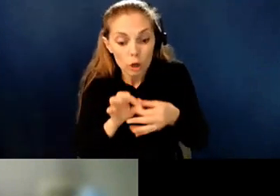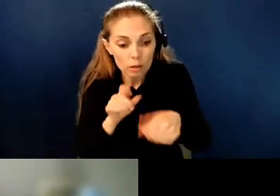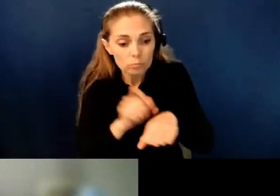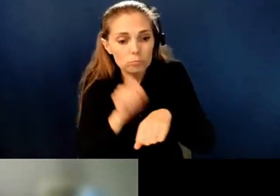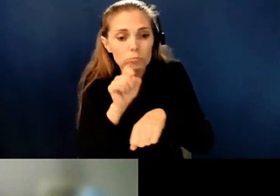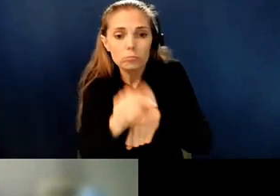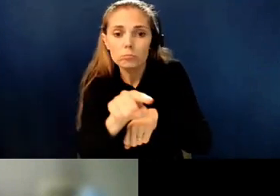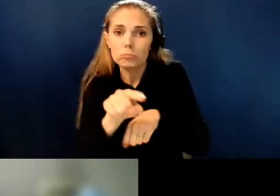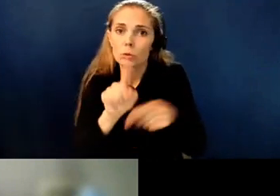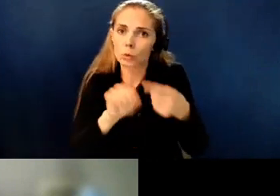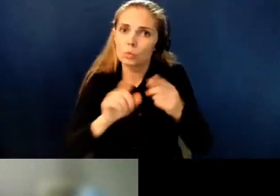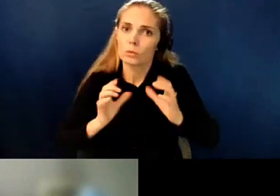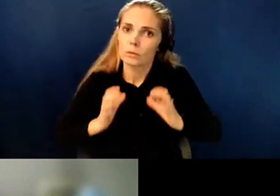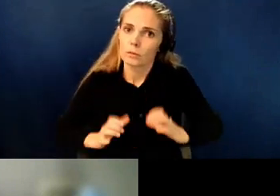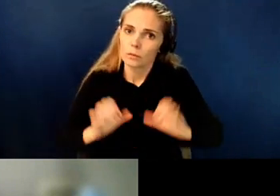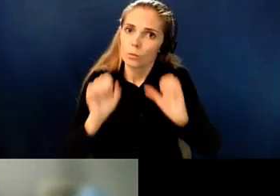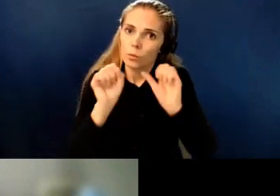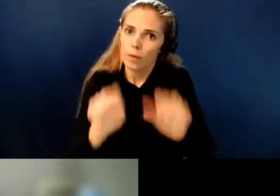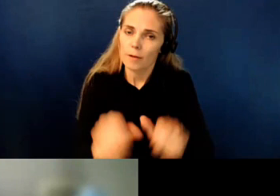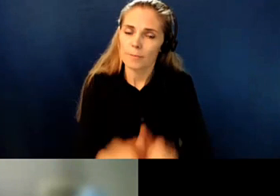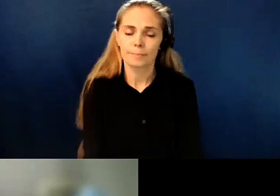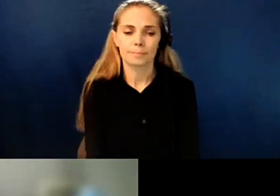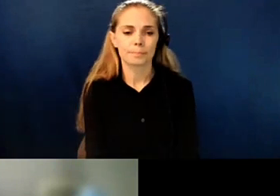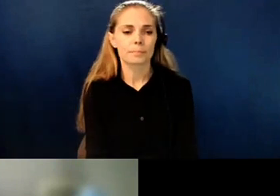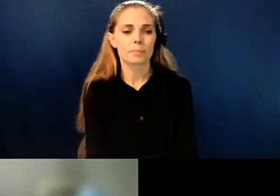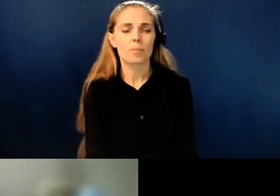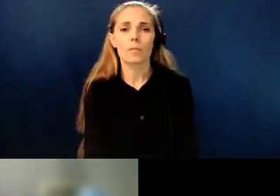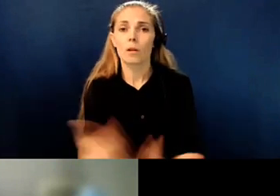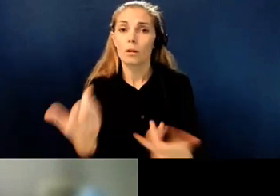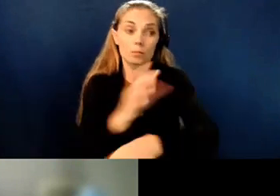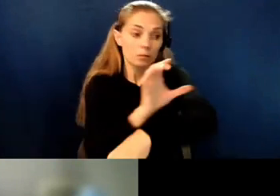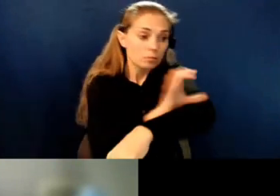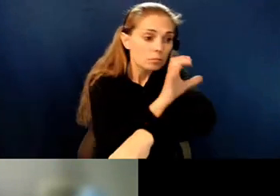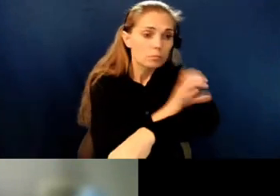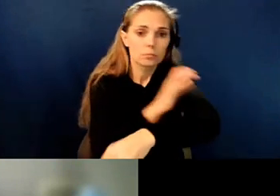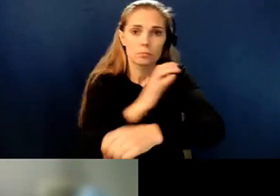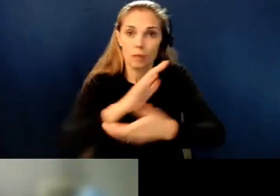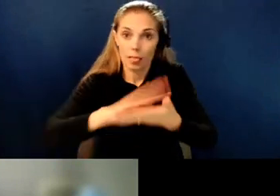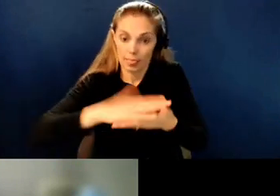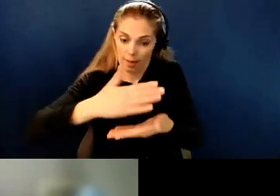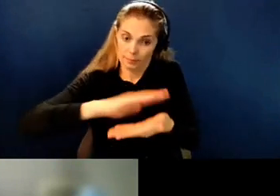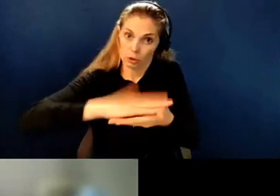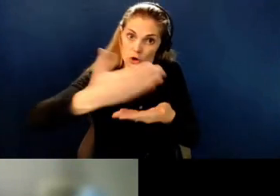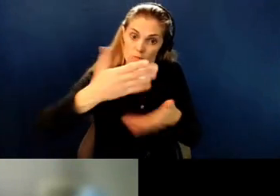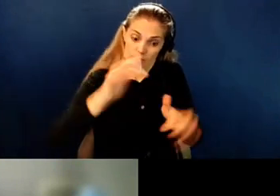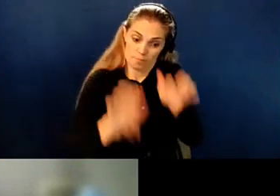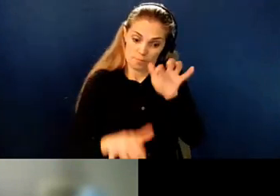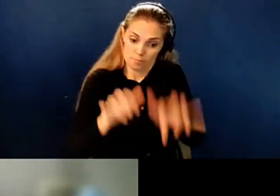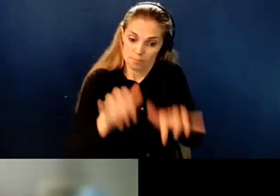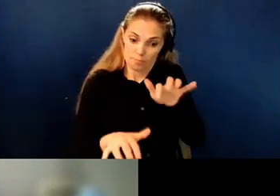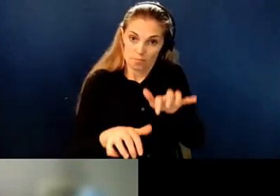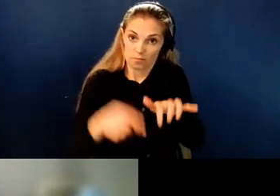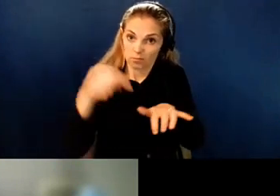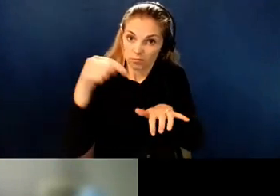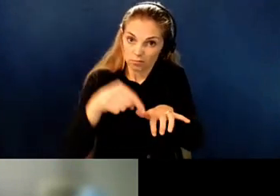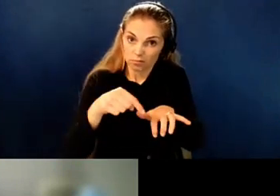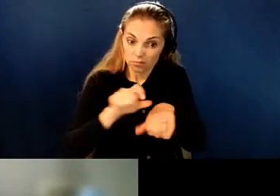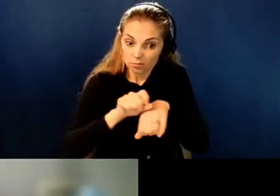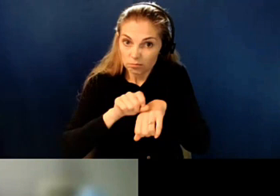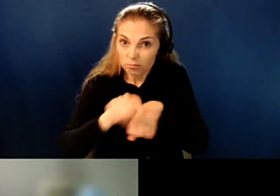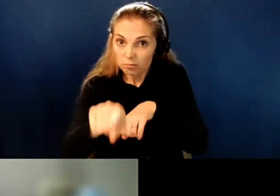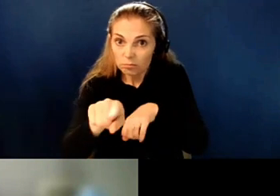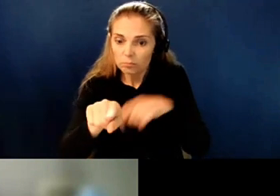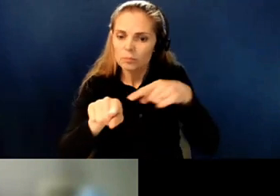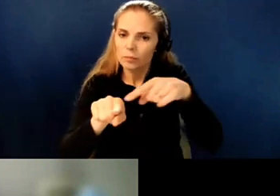sending this on your desktop or your laptop, you are still sending SMS messages. It's the same technology as if you were to pick up your